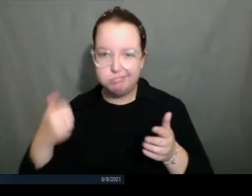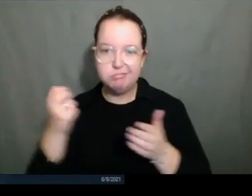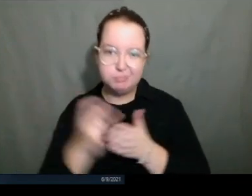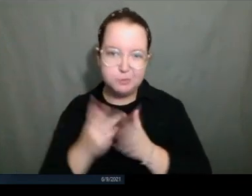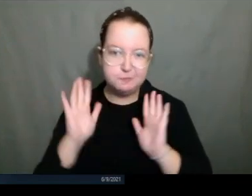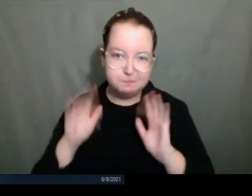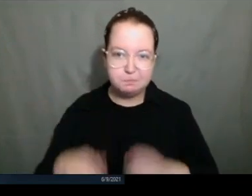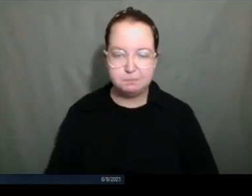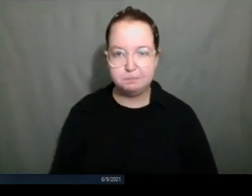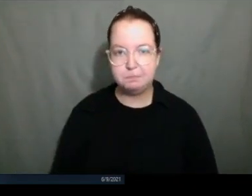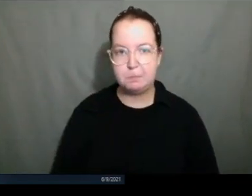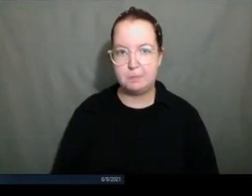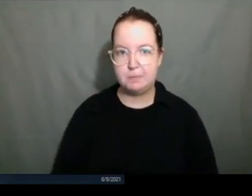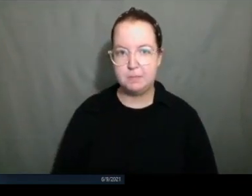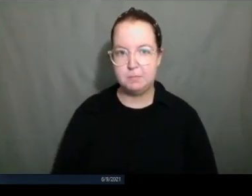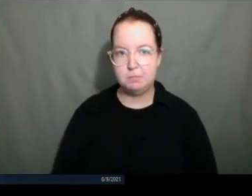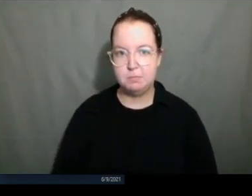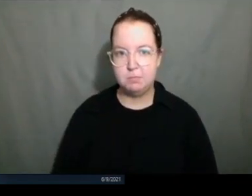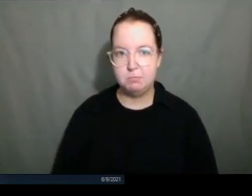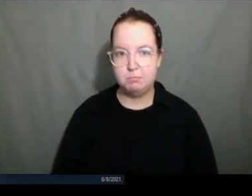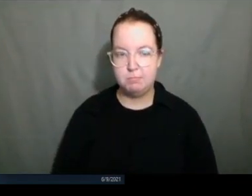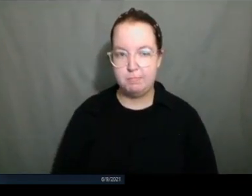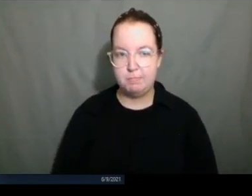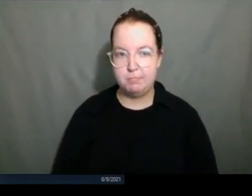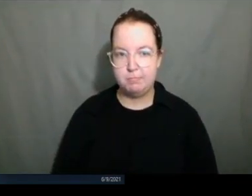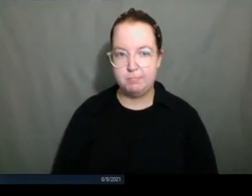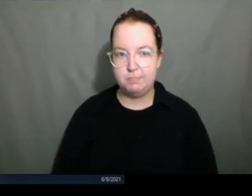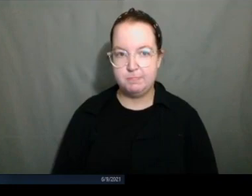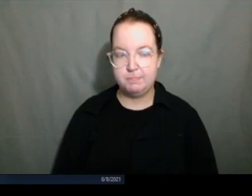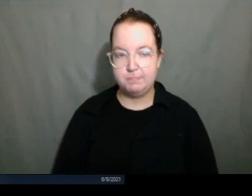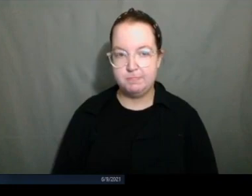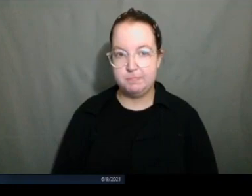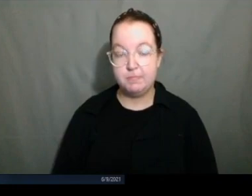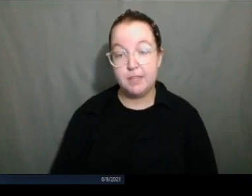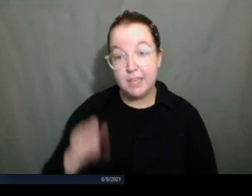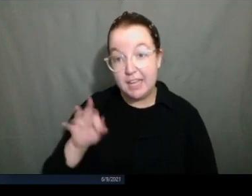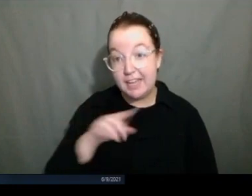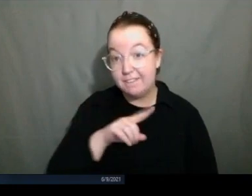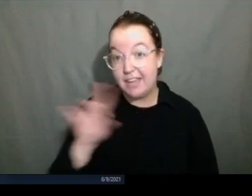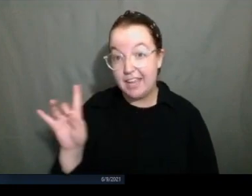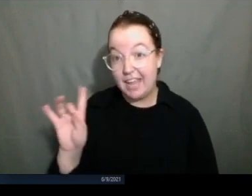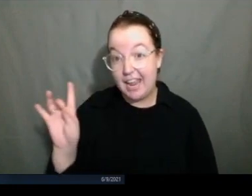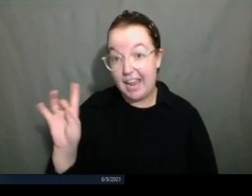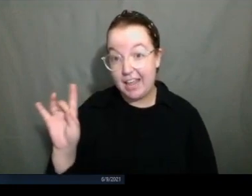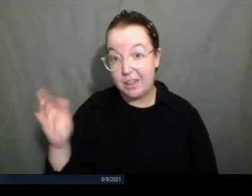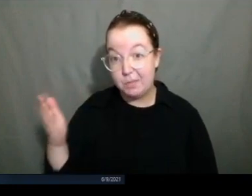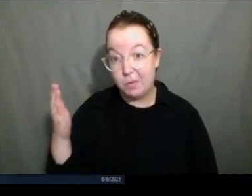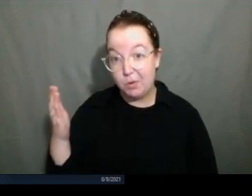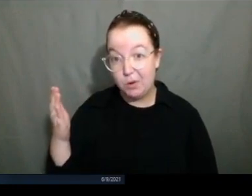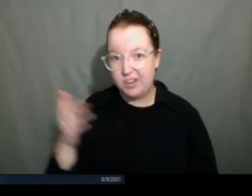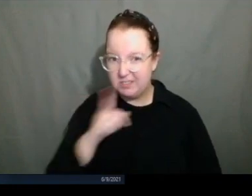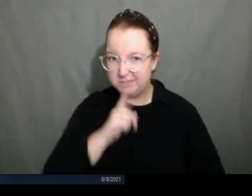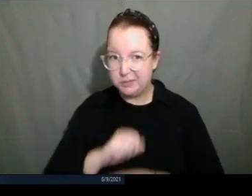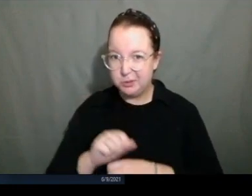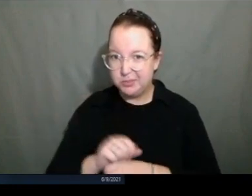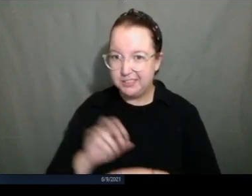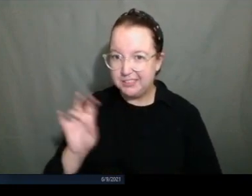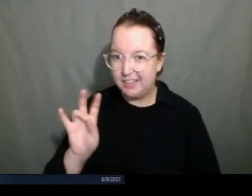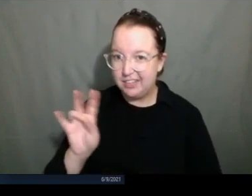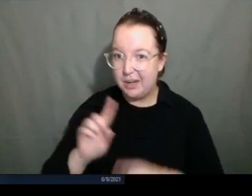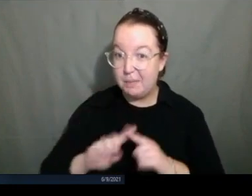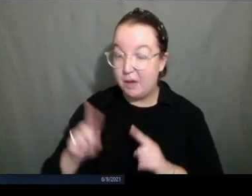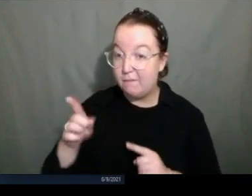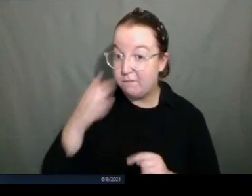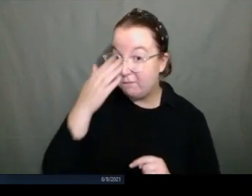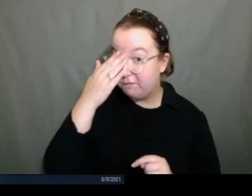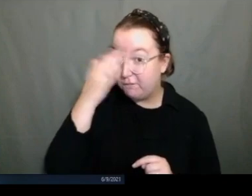You can also click on existing punches. So for example, if this 8 a.m. punch was actually 7 a.m., but maybe you forgot